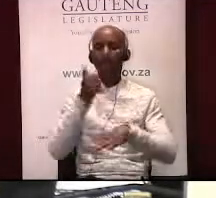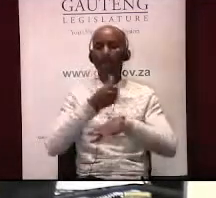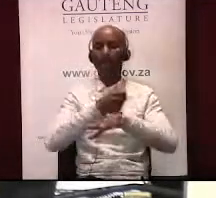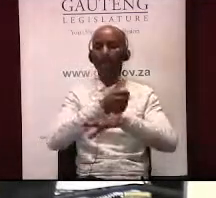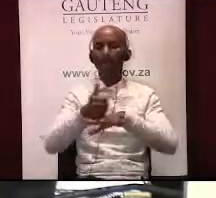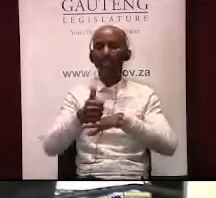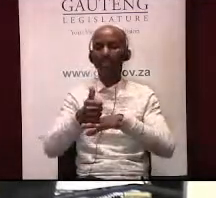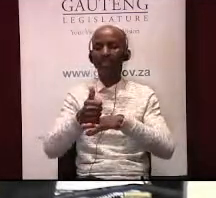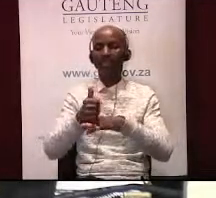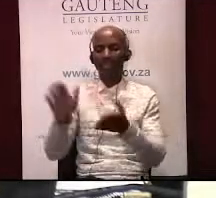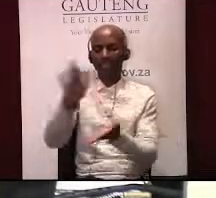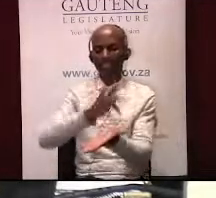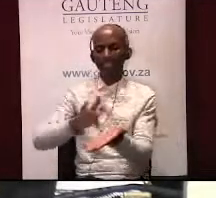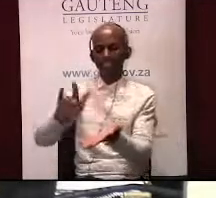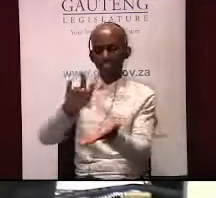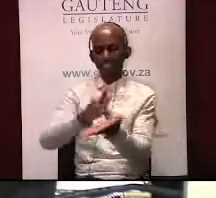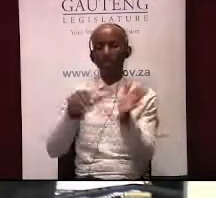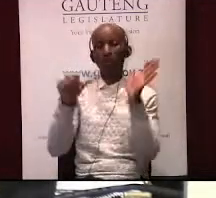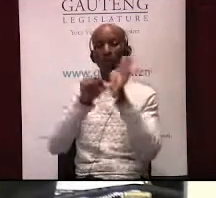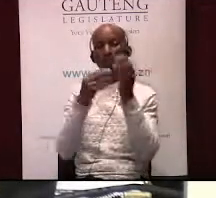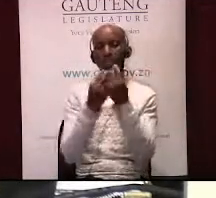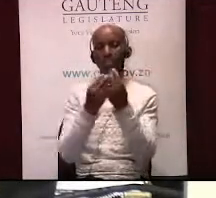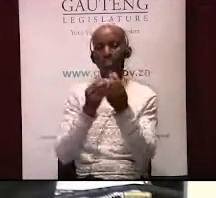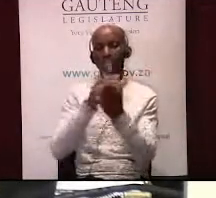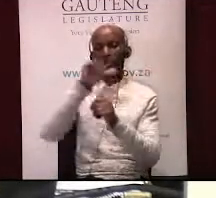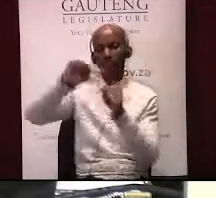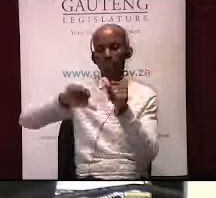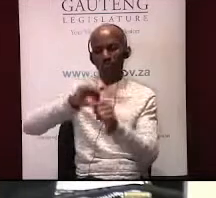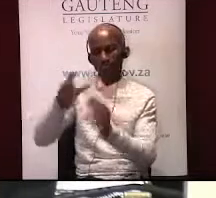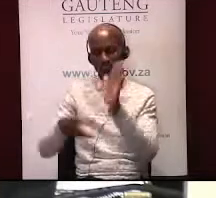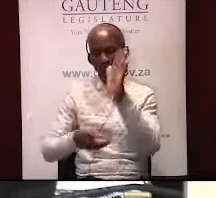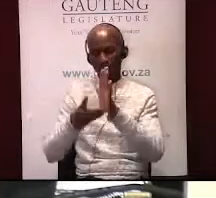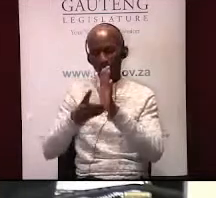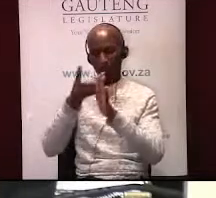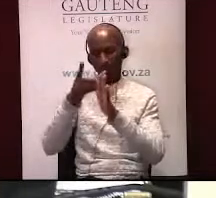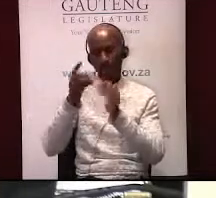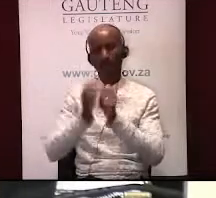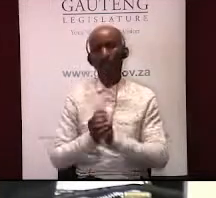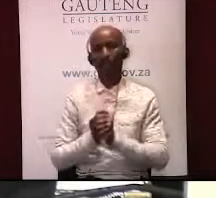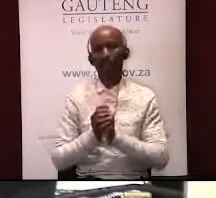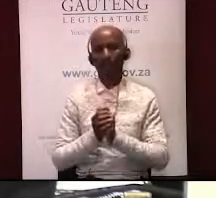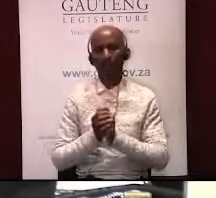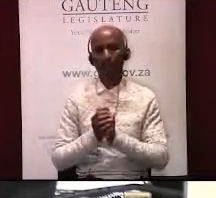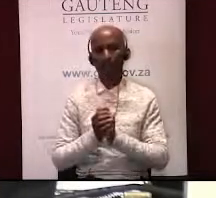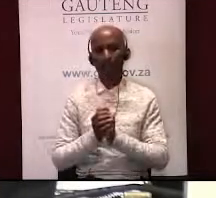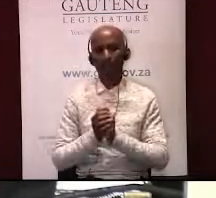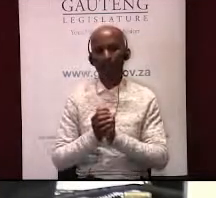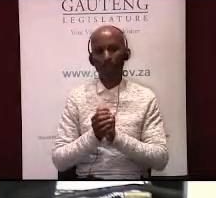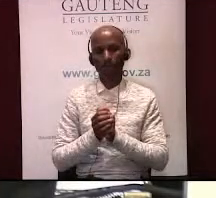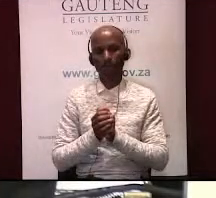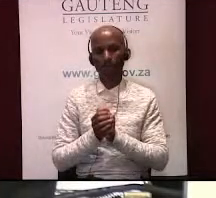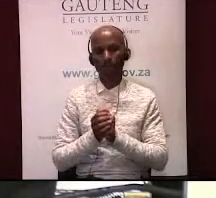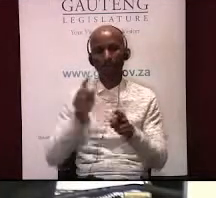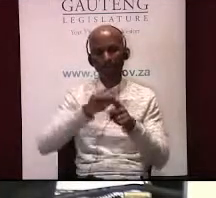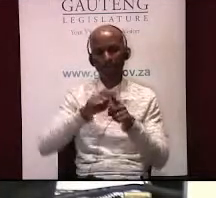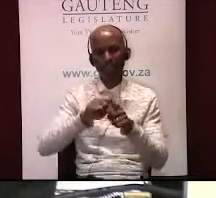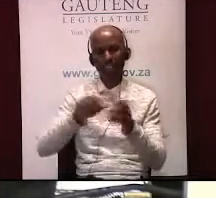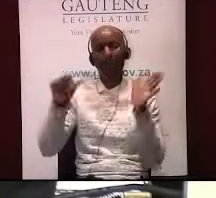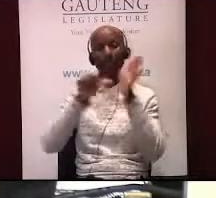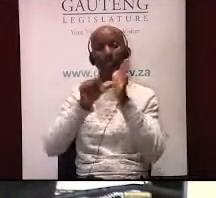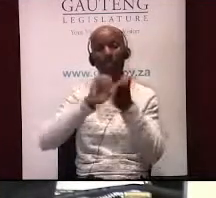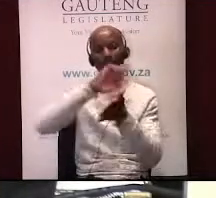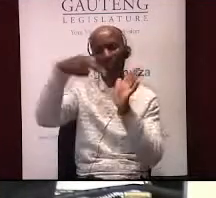one of our key stakeholders as social development. And it plays a very important role